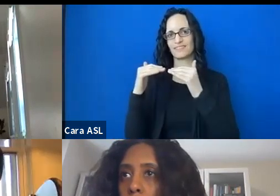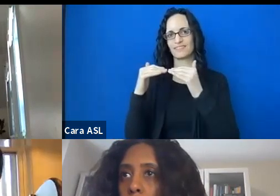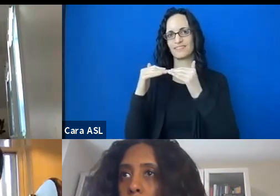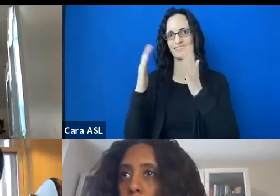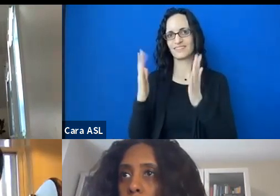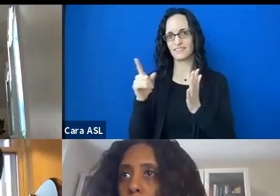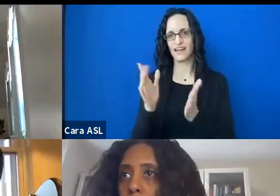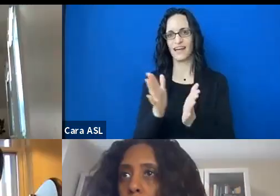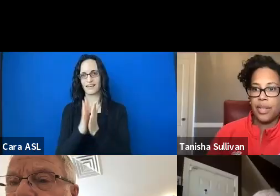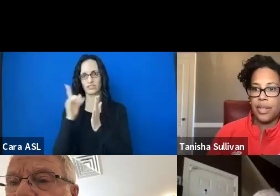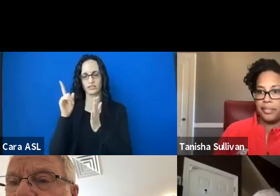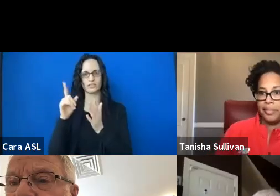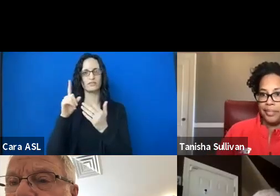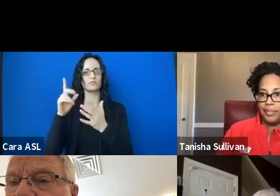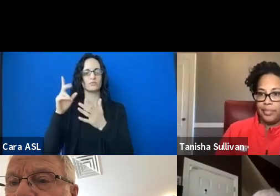call the roll.